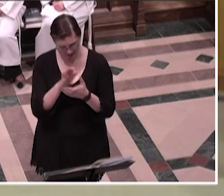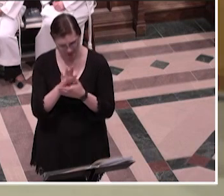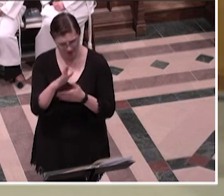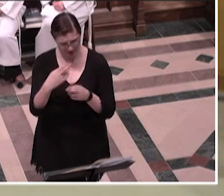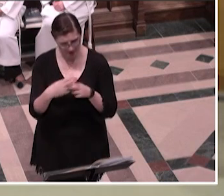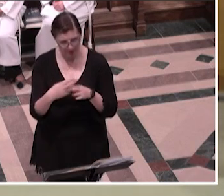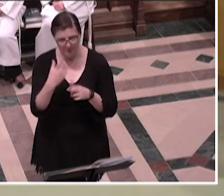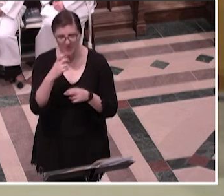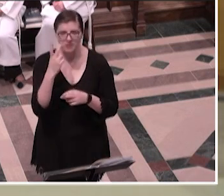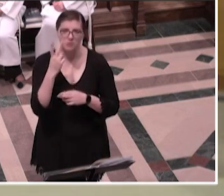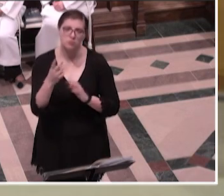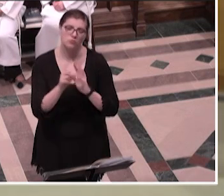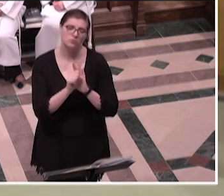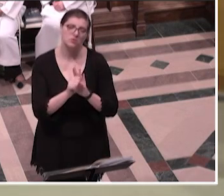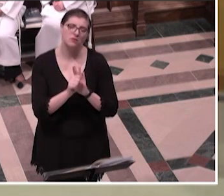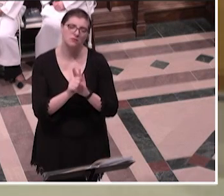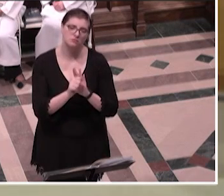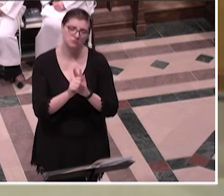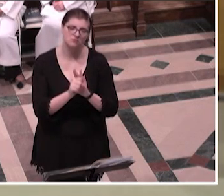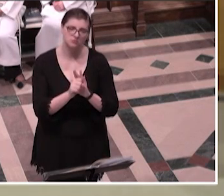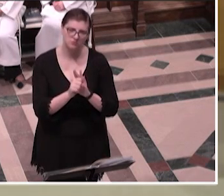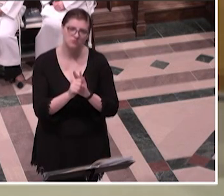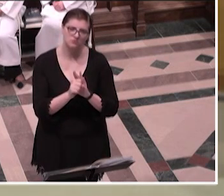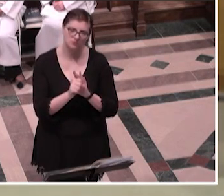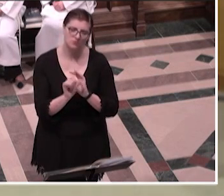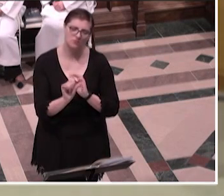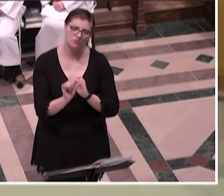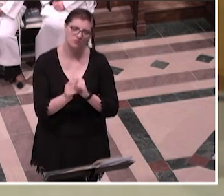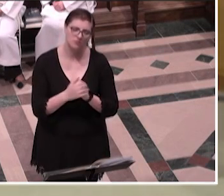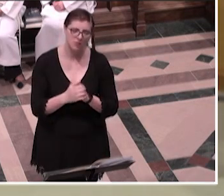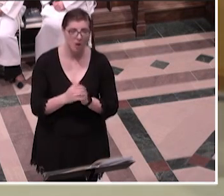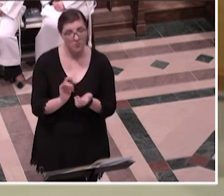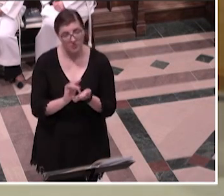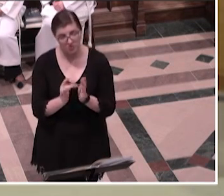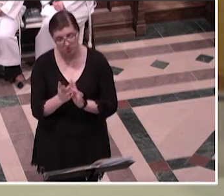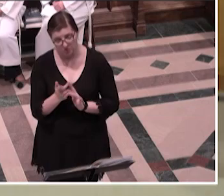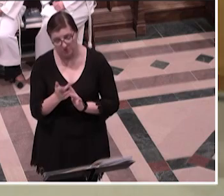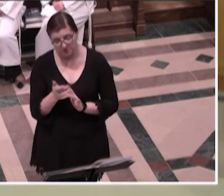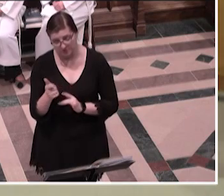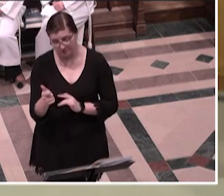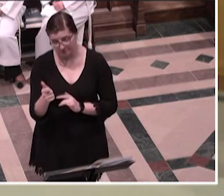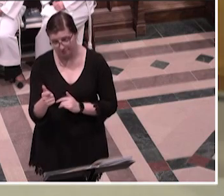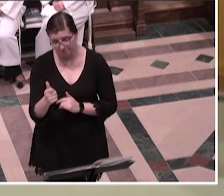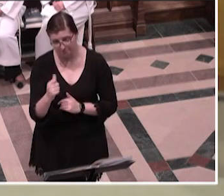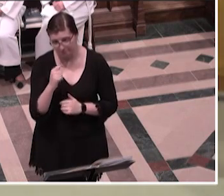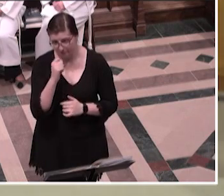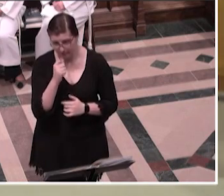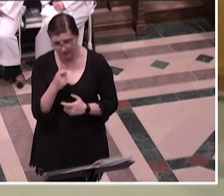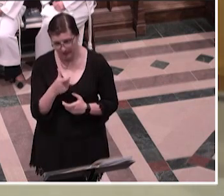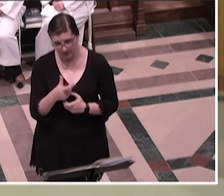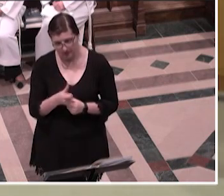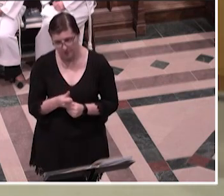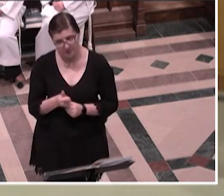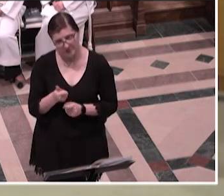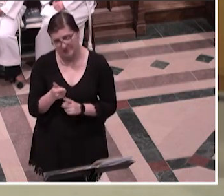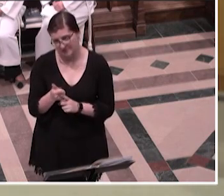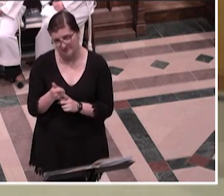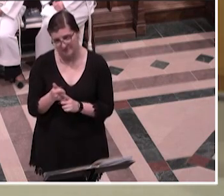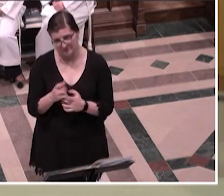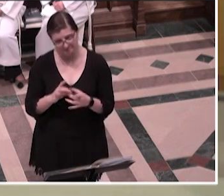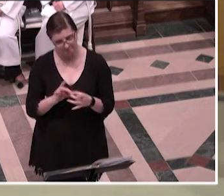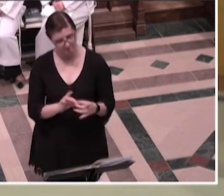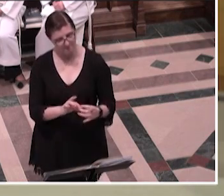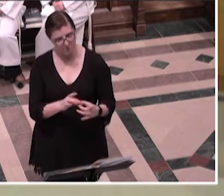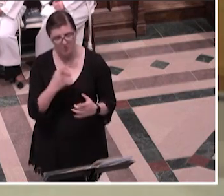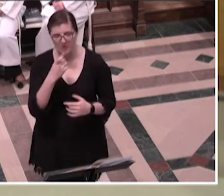saw the signs that he was doing. But Jesus, on his part, would not entrust himself to them